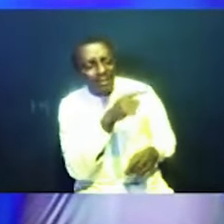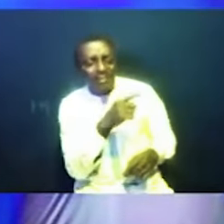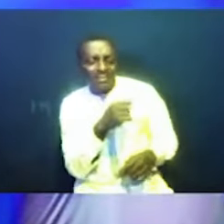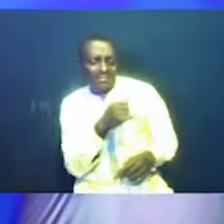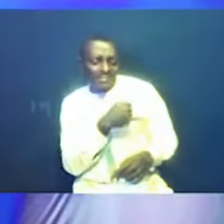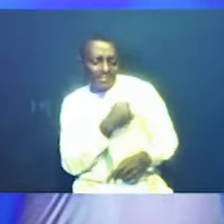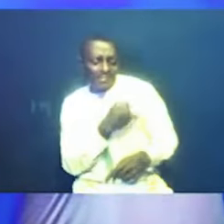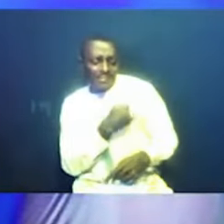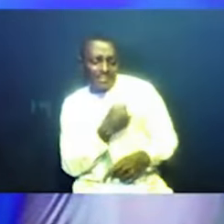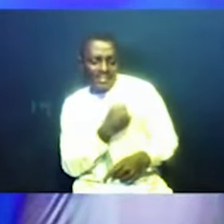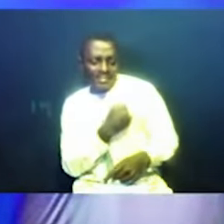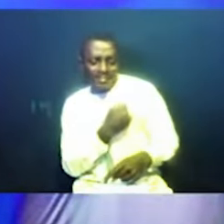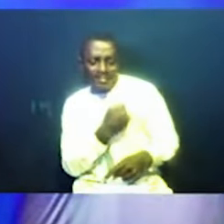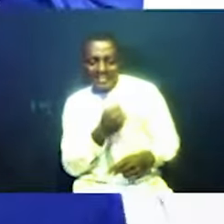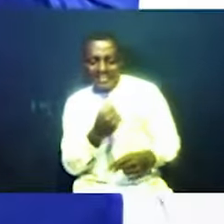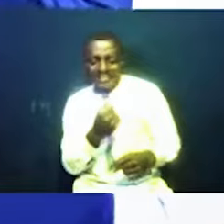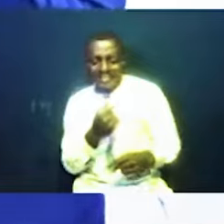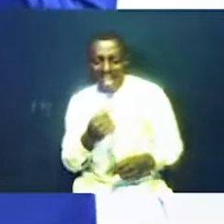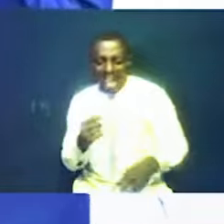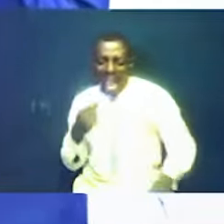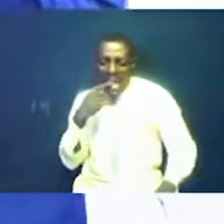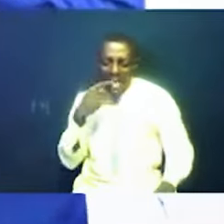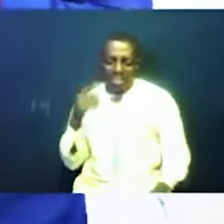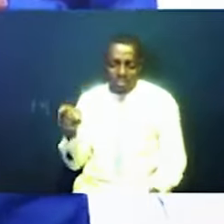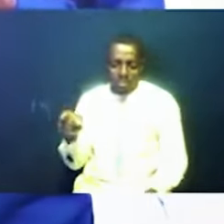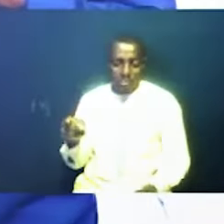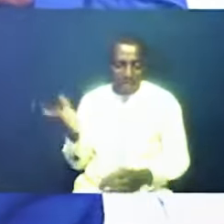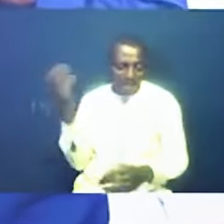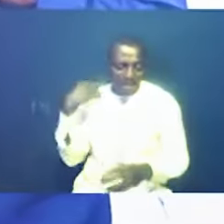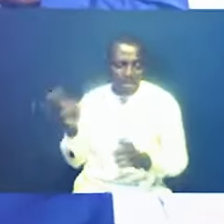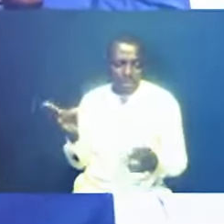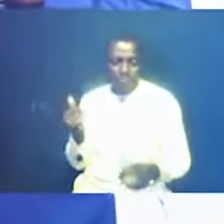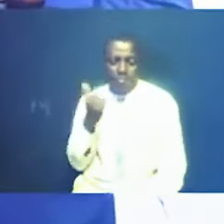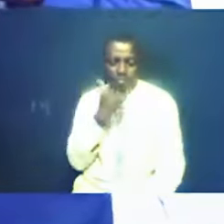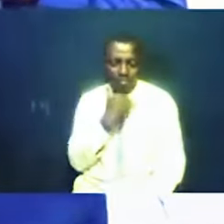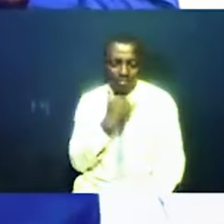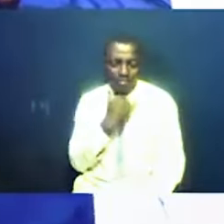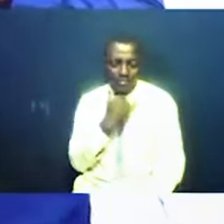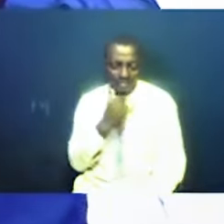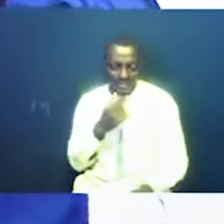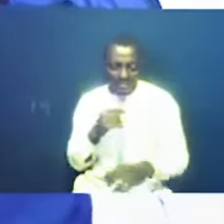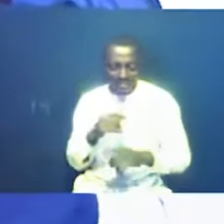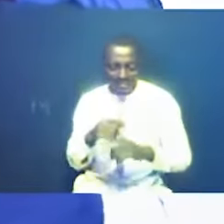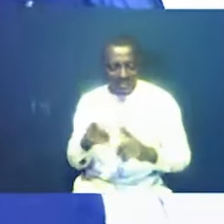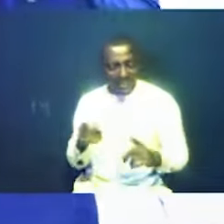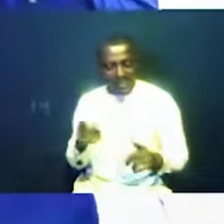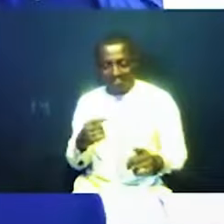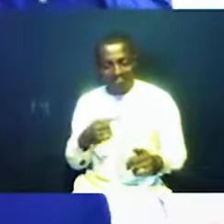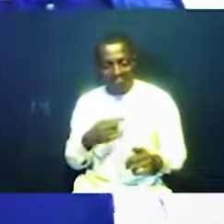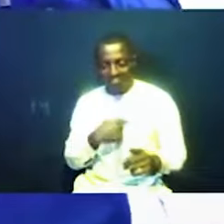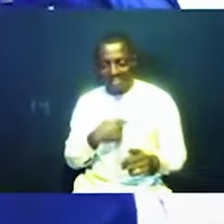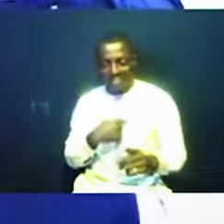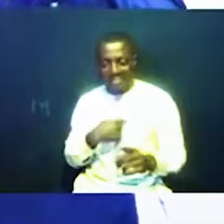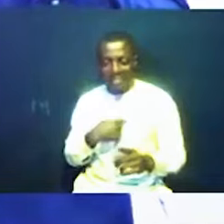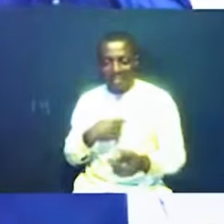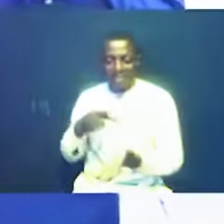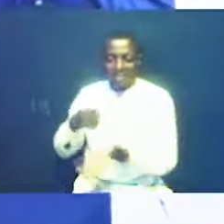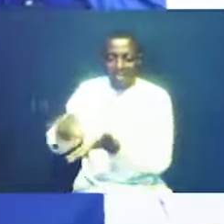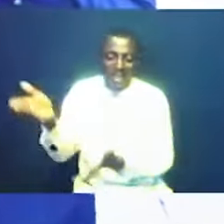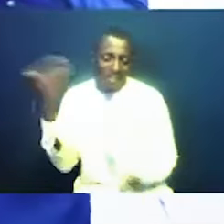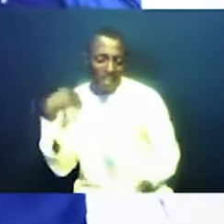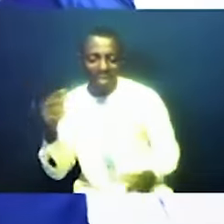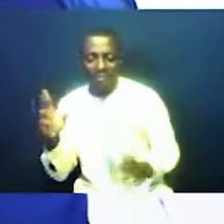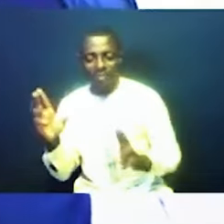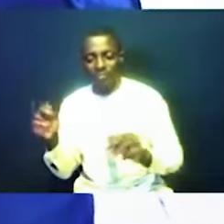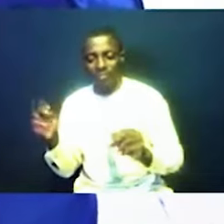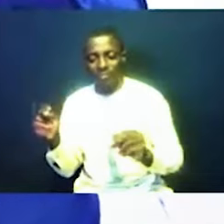nitibua ani na kuma edi ako. Then he made this statement. And okay, we do this and you will live. I say munye we na montenase.